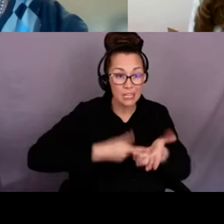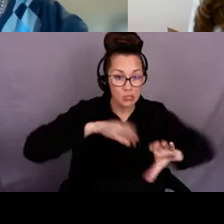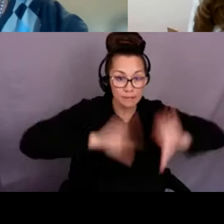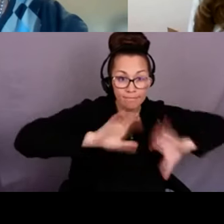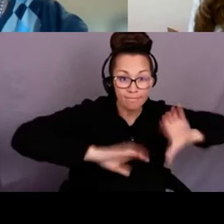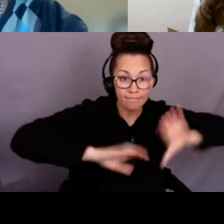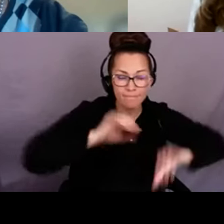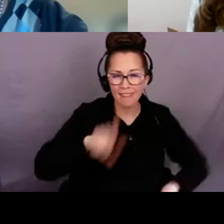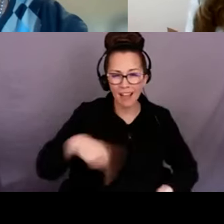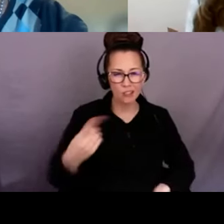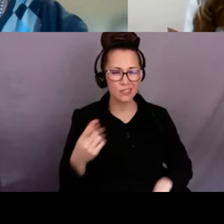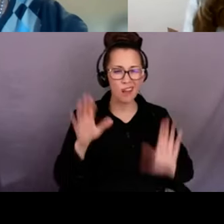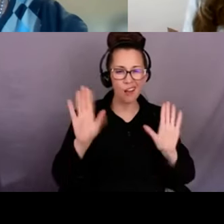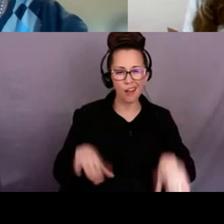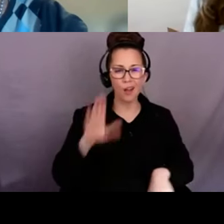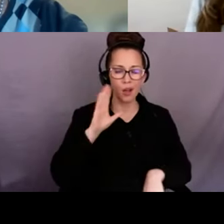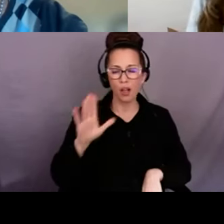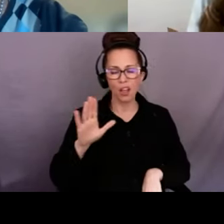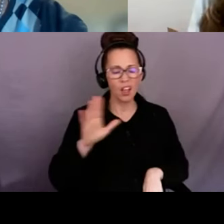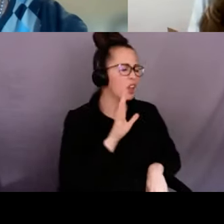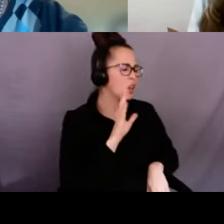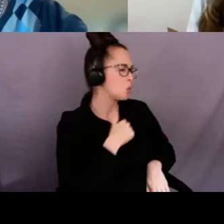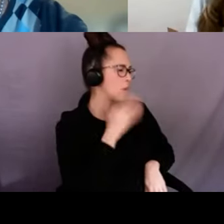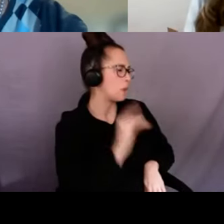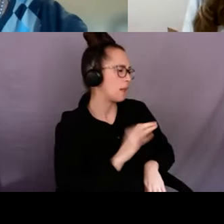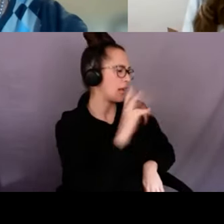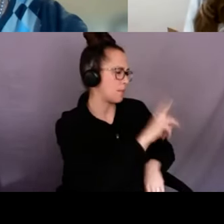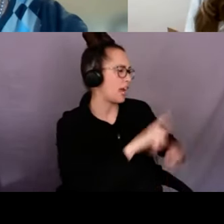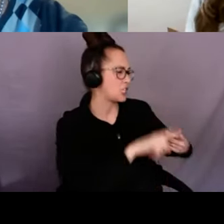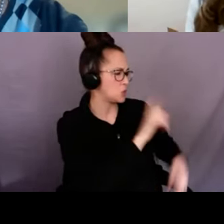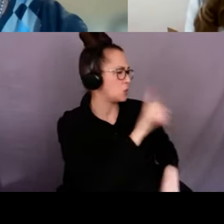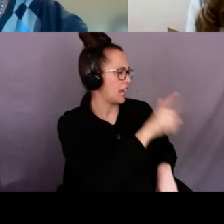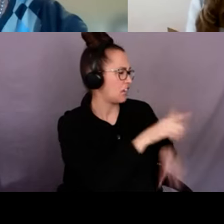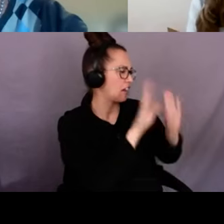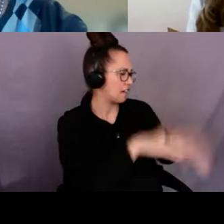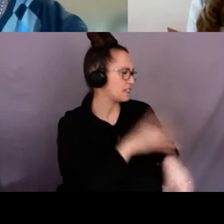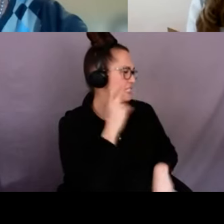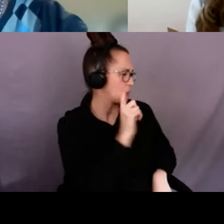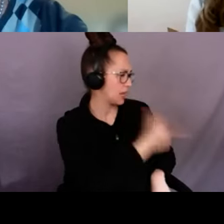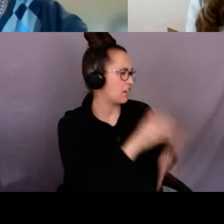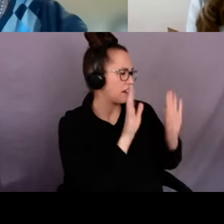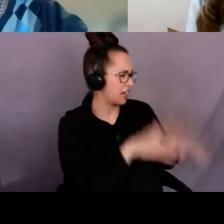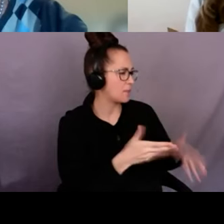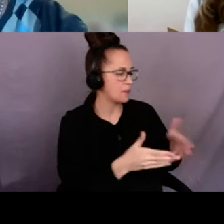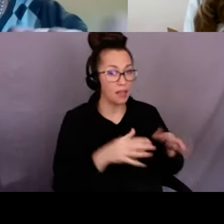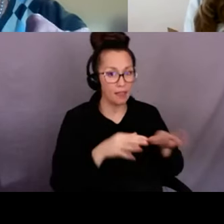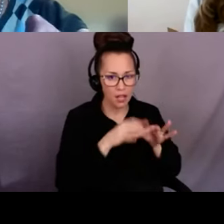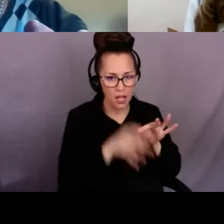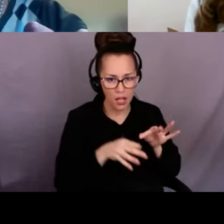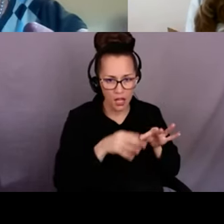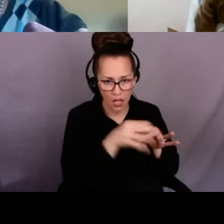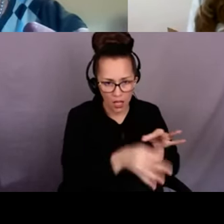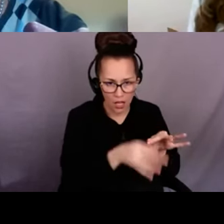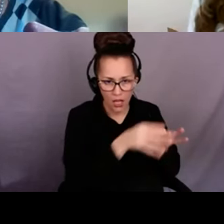just we'll get back to you and then a week later following up to see if they're going to get back to me.